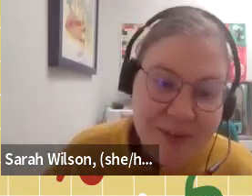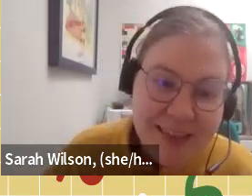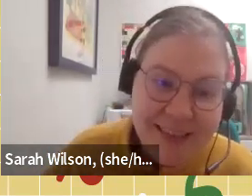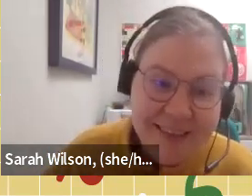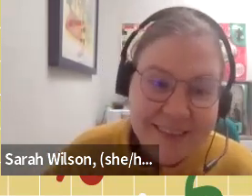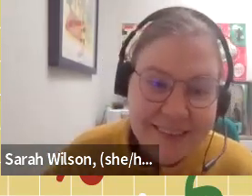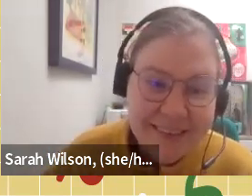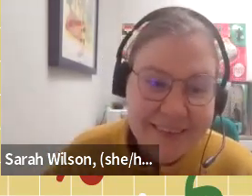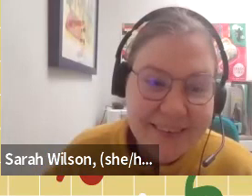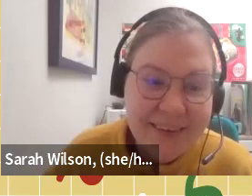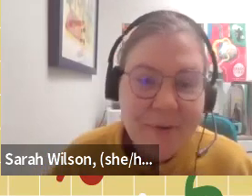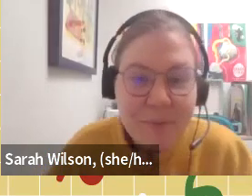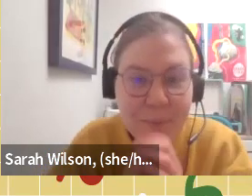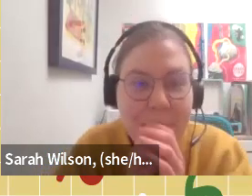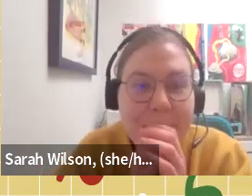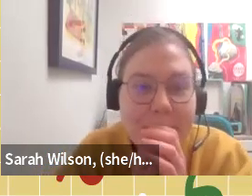over to you, Megina.